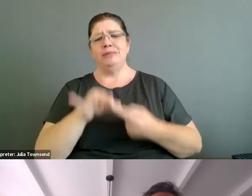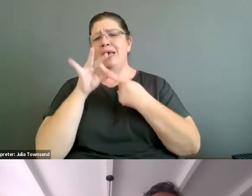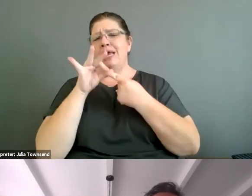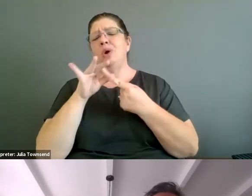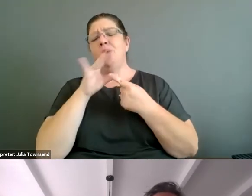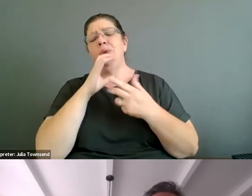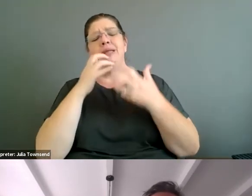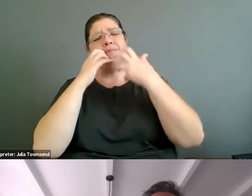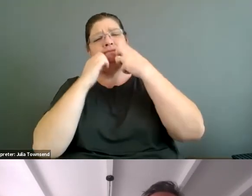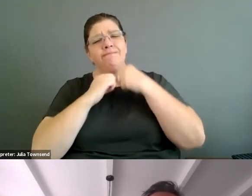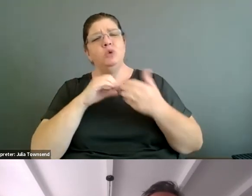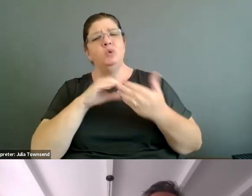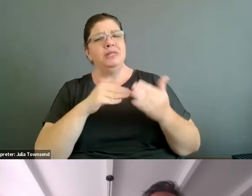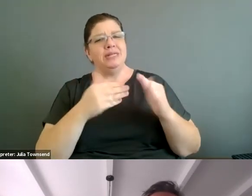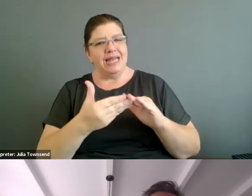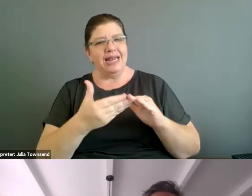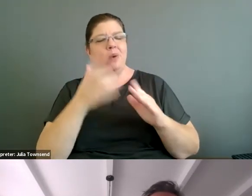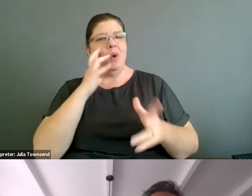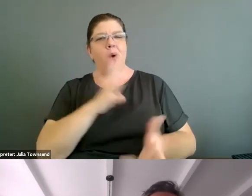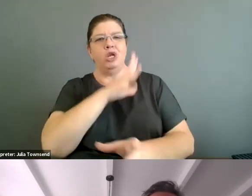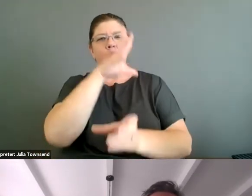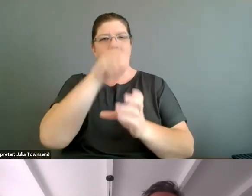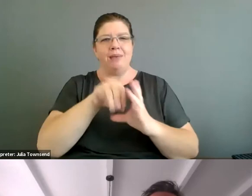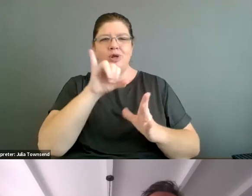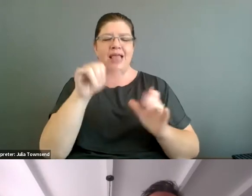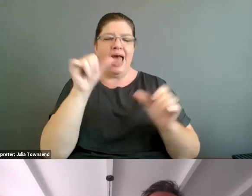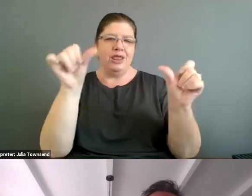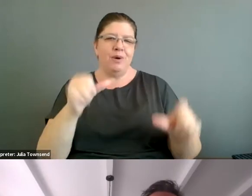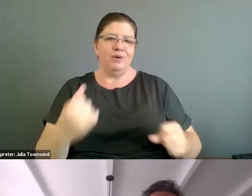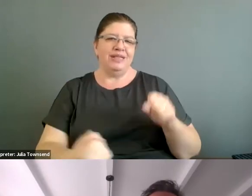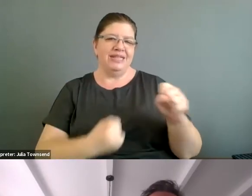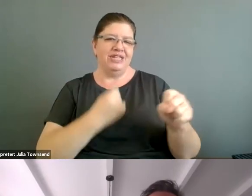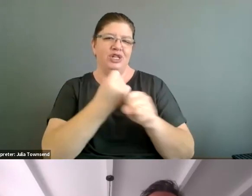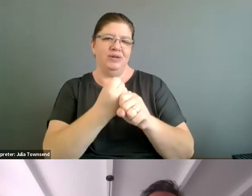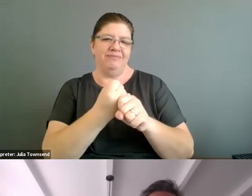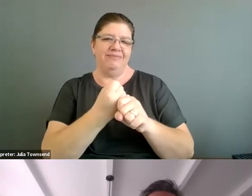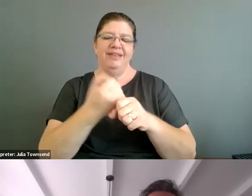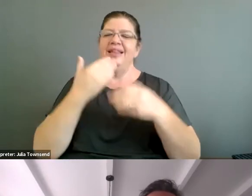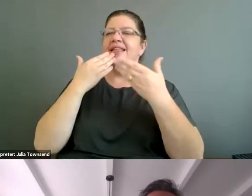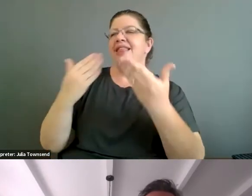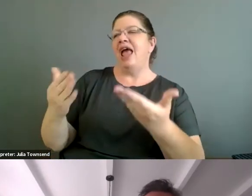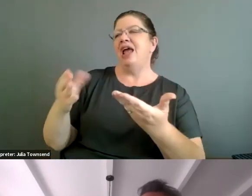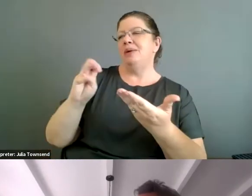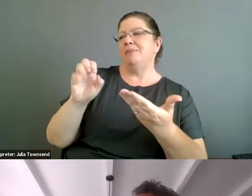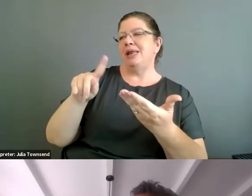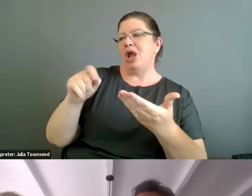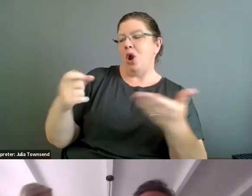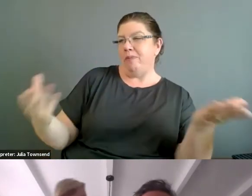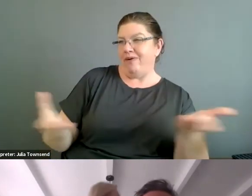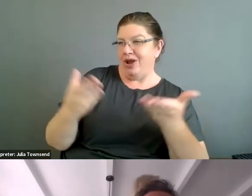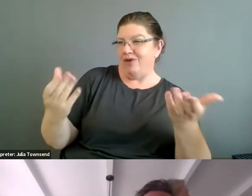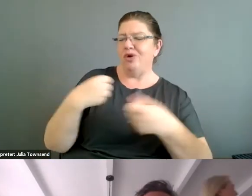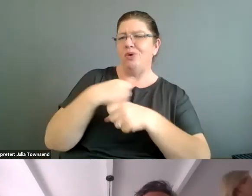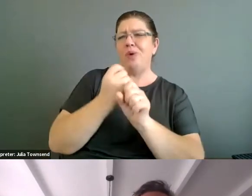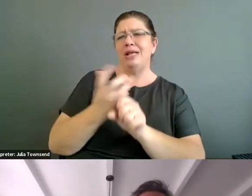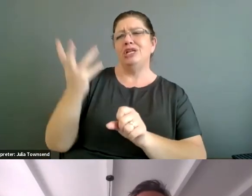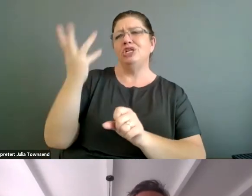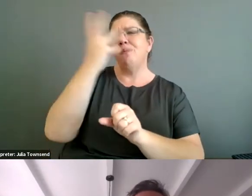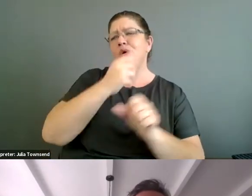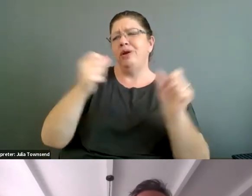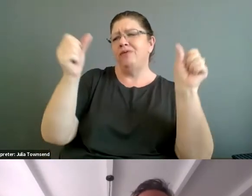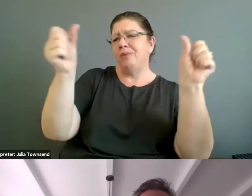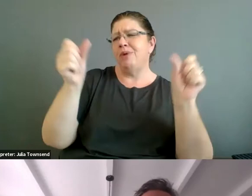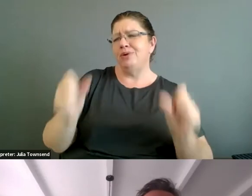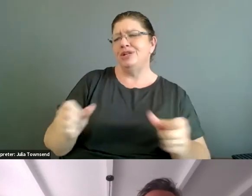And we wanted to capture that in the poster this year. Thank you, Mateo, for being with us and for creating such a beautiful